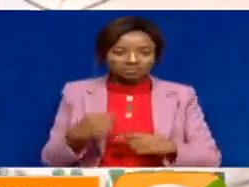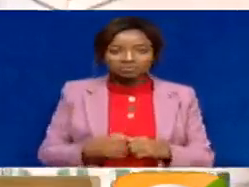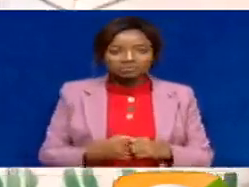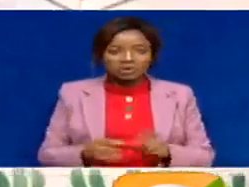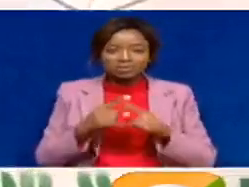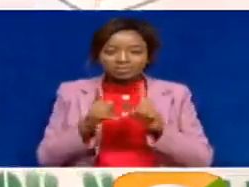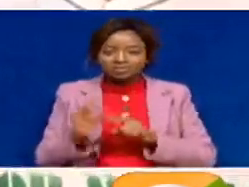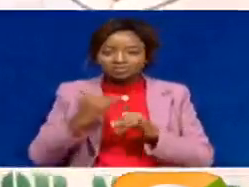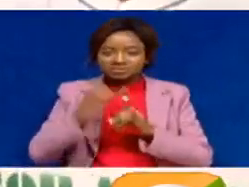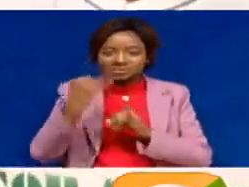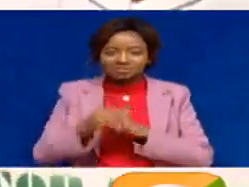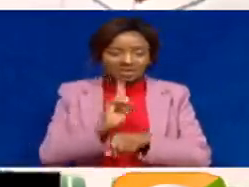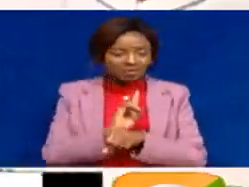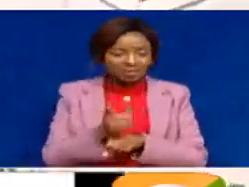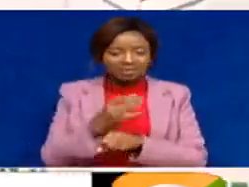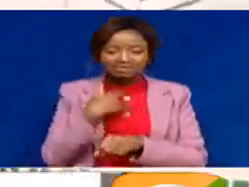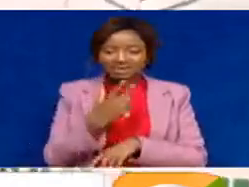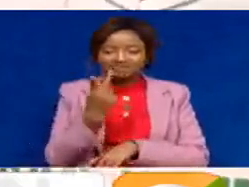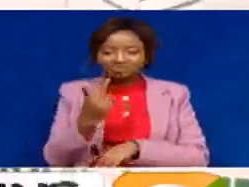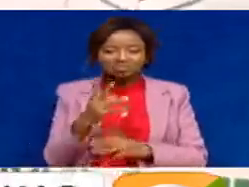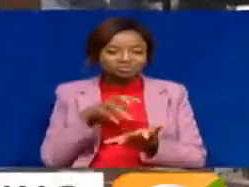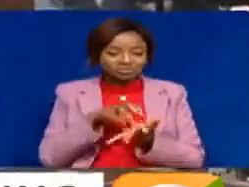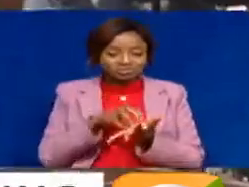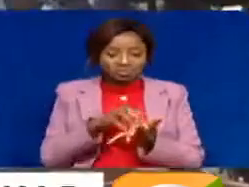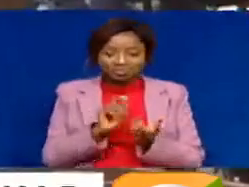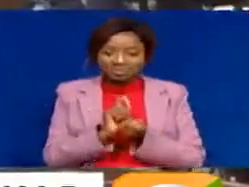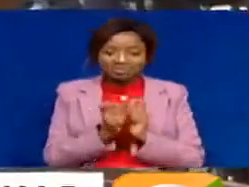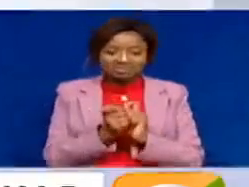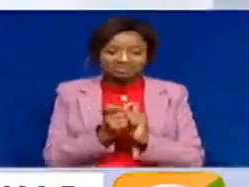there were, in the final minutes, some two controversial situations.